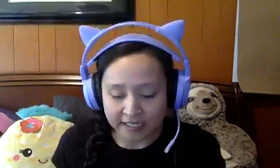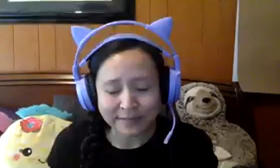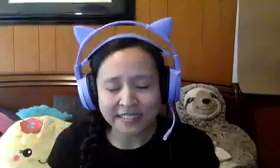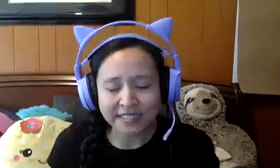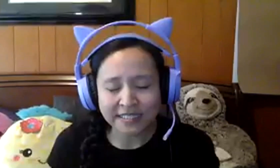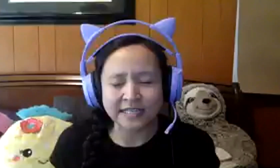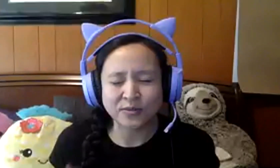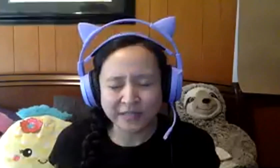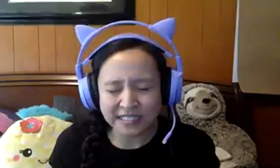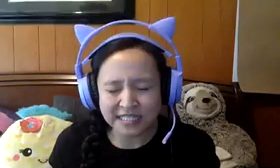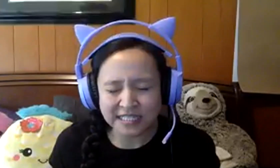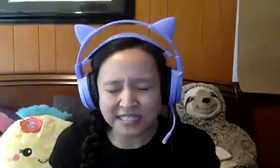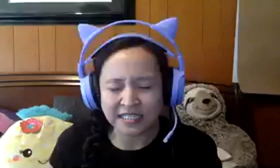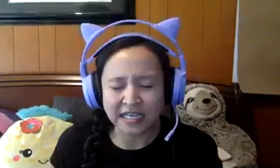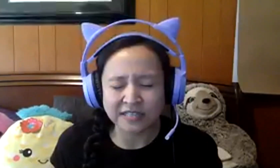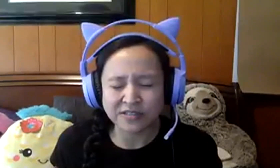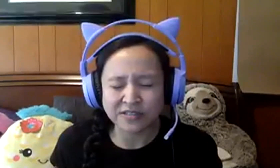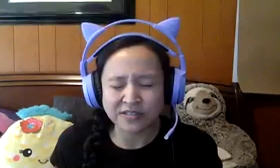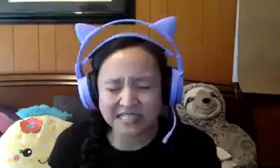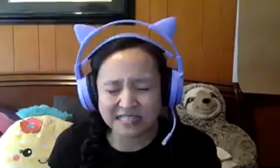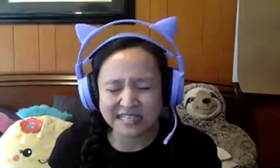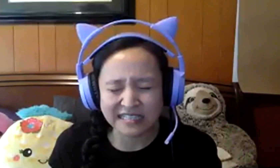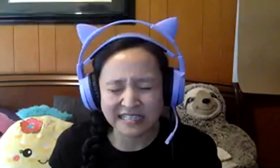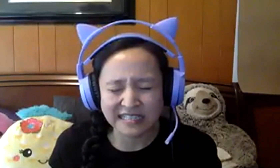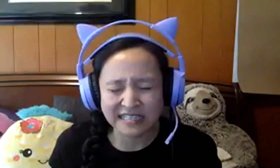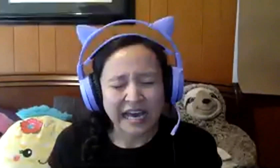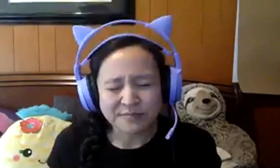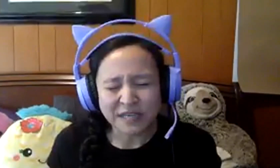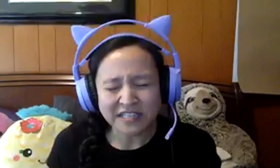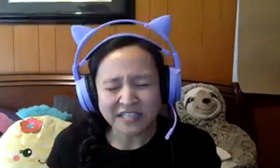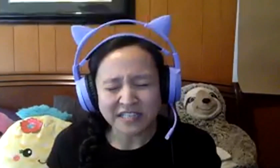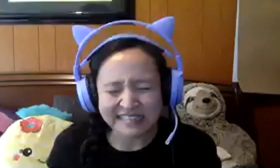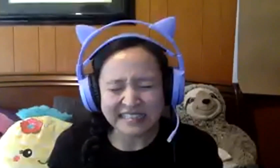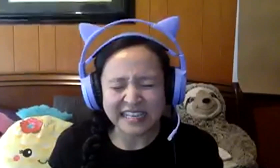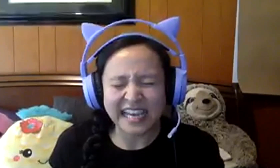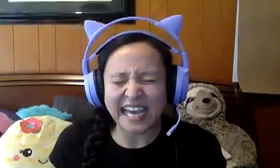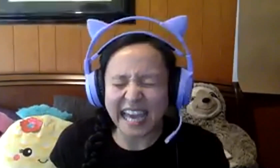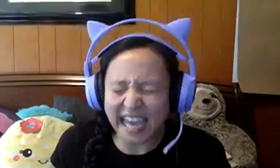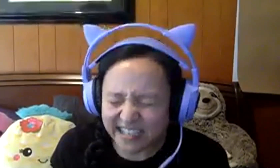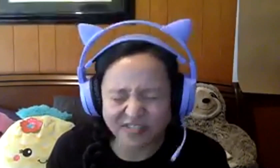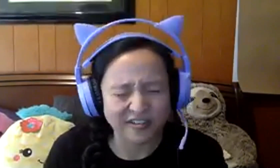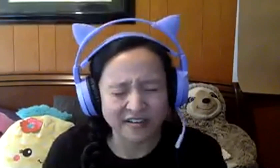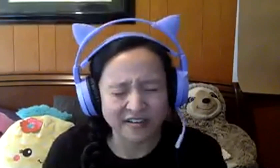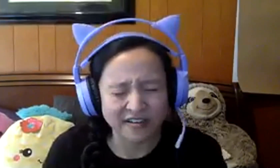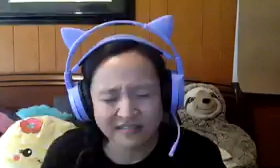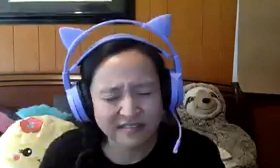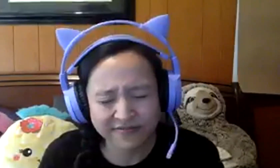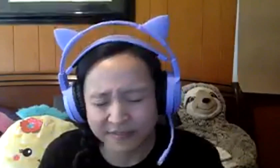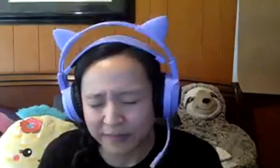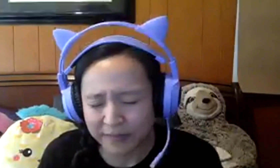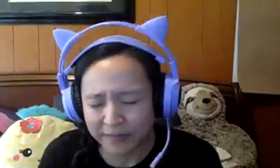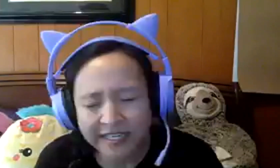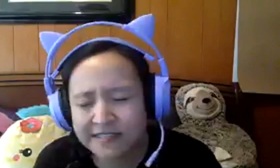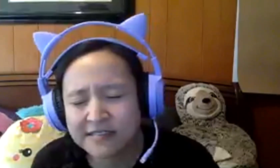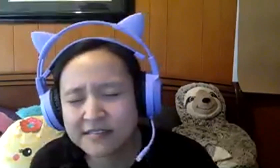the pandemic and quarantining and social distancing has made it really extra hard